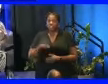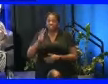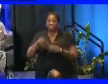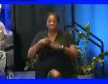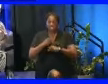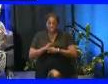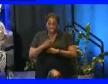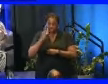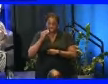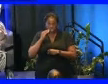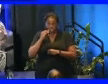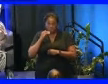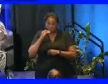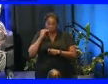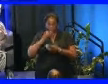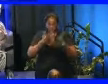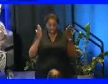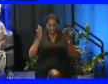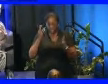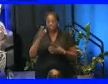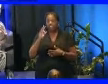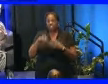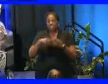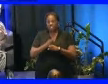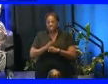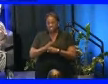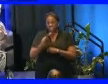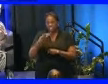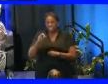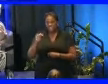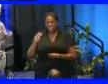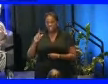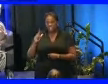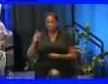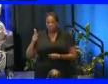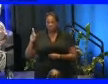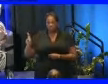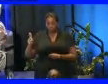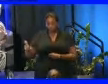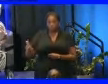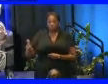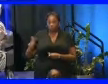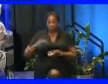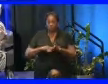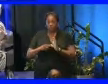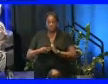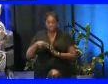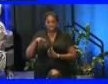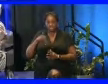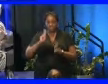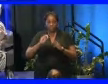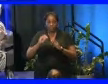lived experience. I was homeless for 7 years in Honolulu with a large encampment known as Kapo'eo Kaka'ako, which means the people of Kaka'ako.